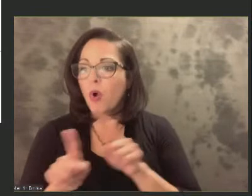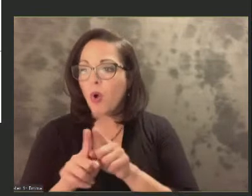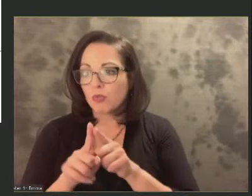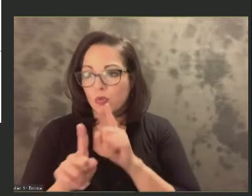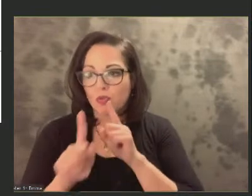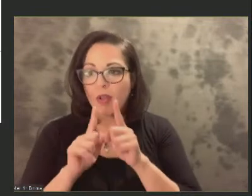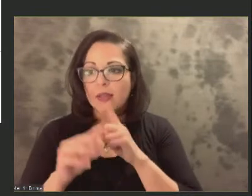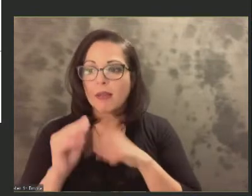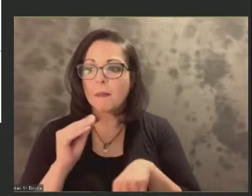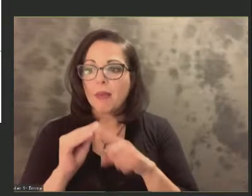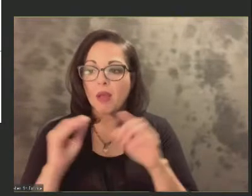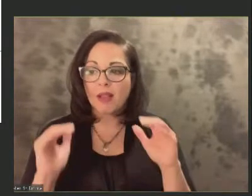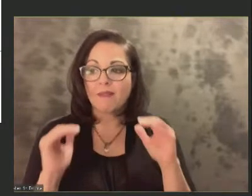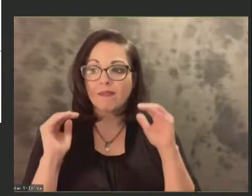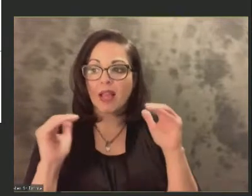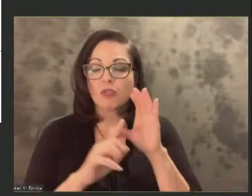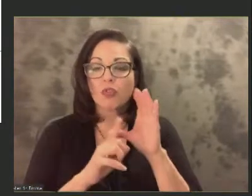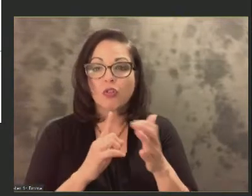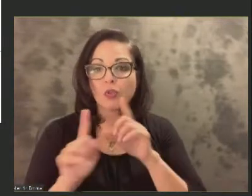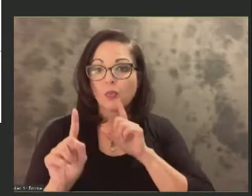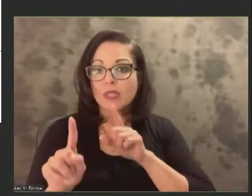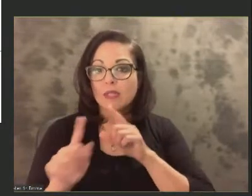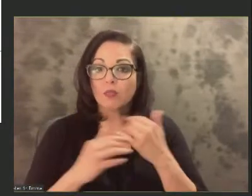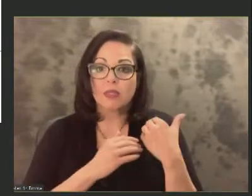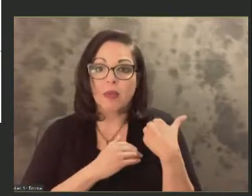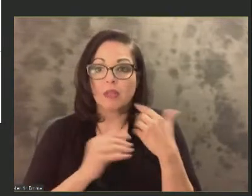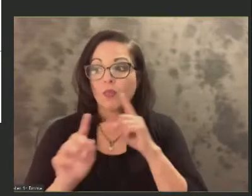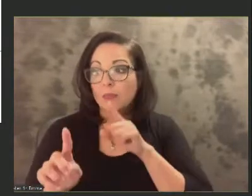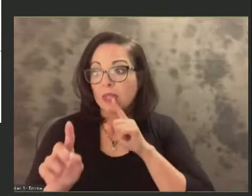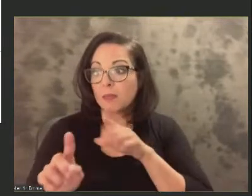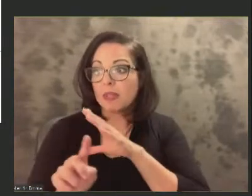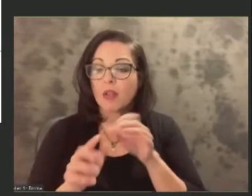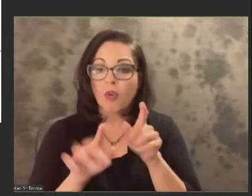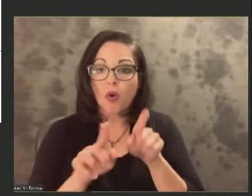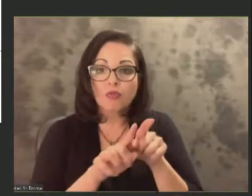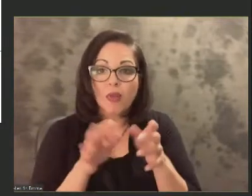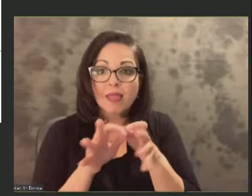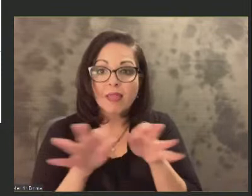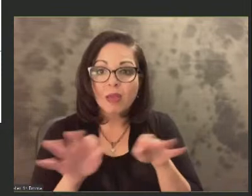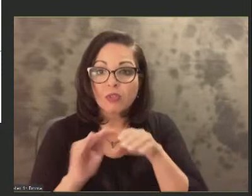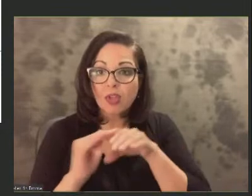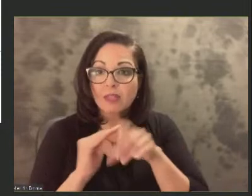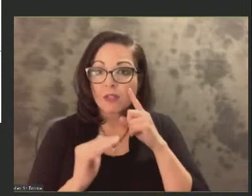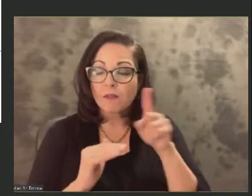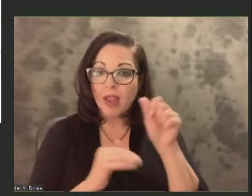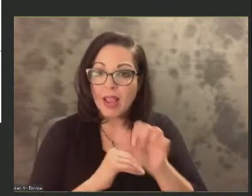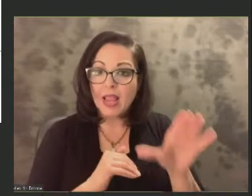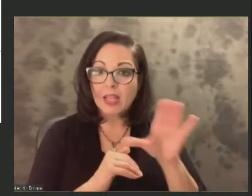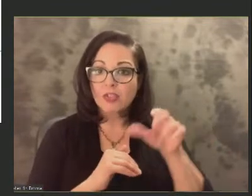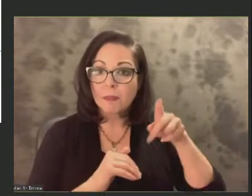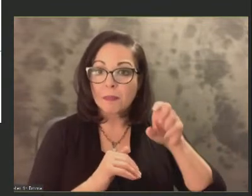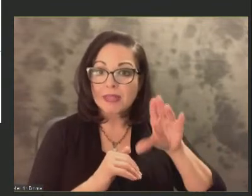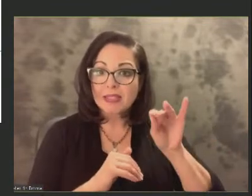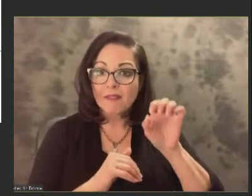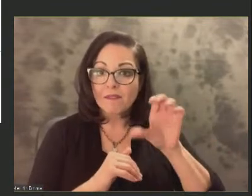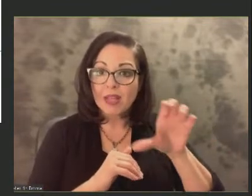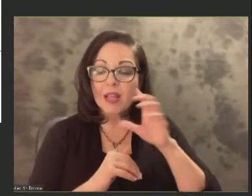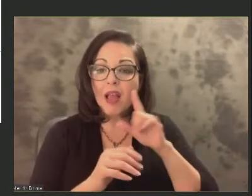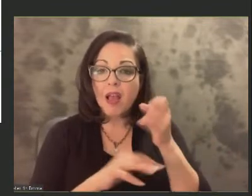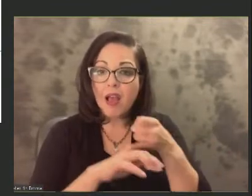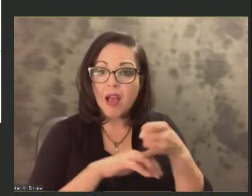about advancing cultural responsiveness and language access towards Asian Pacific Islander and